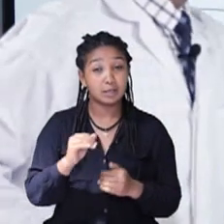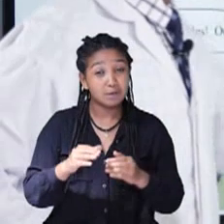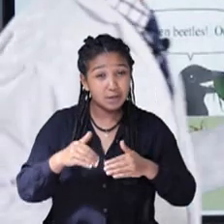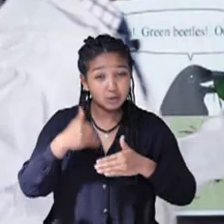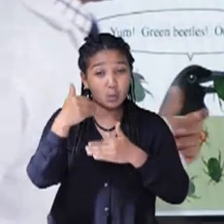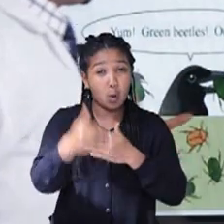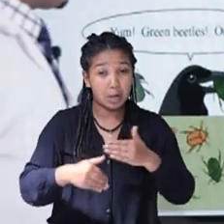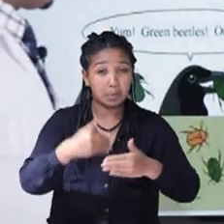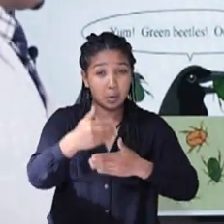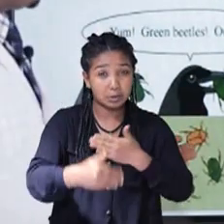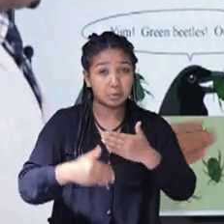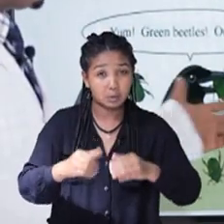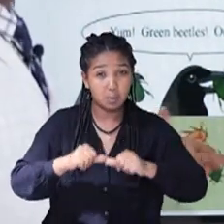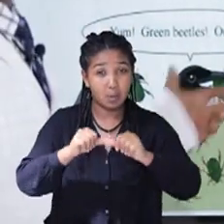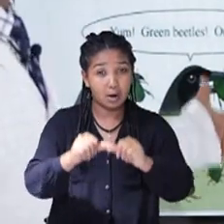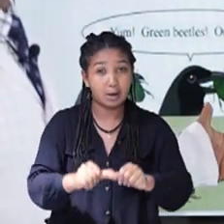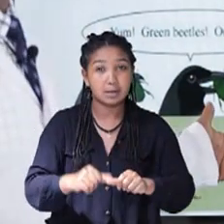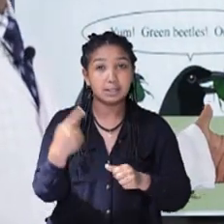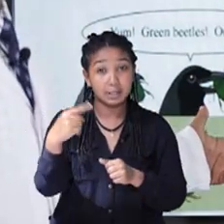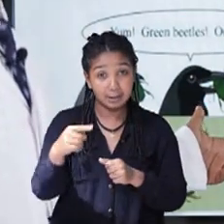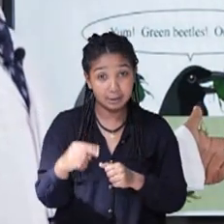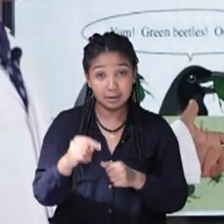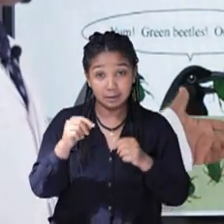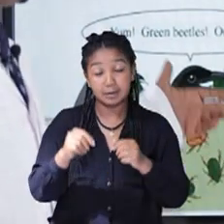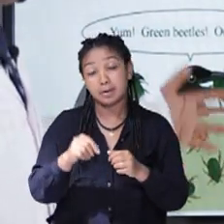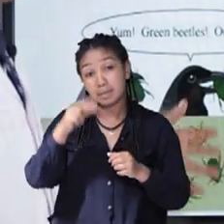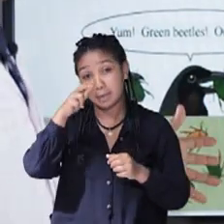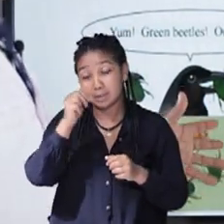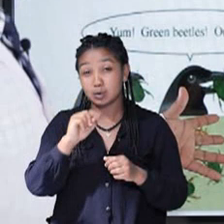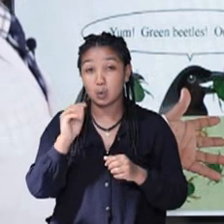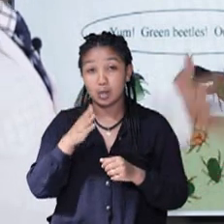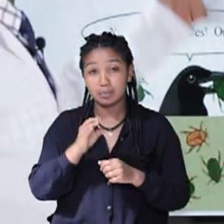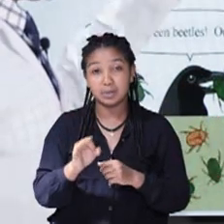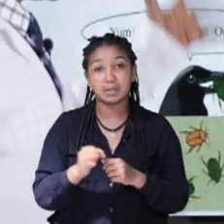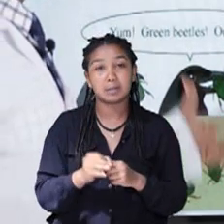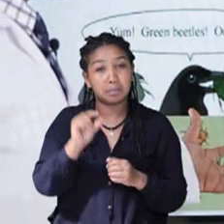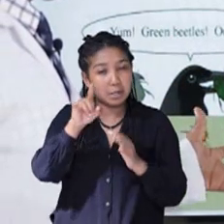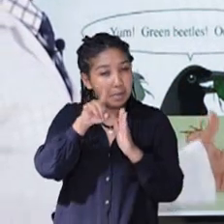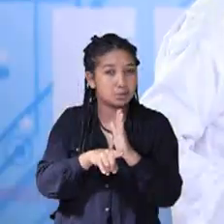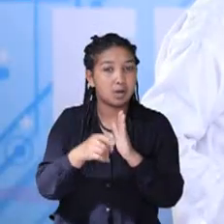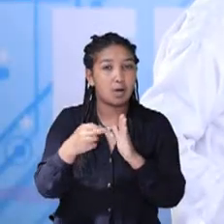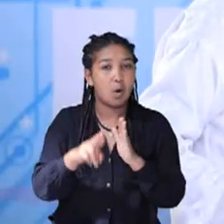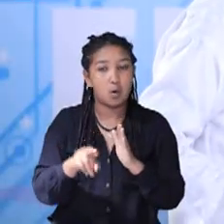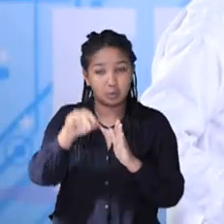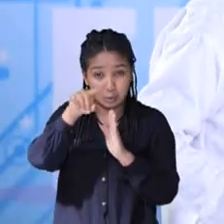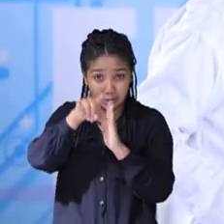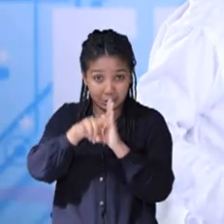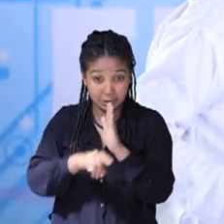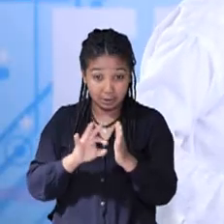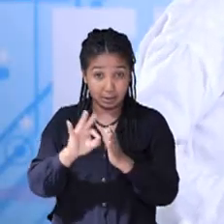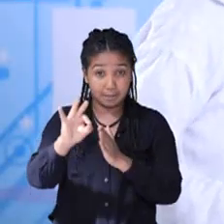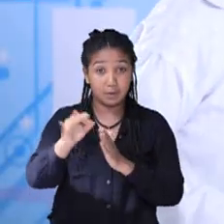Eventually, the green beetles will be minimized or will decrease